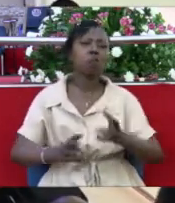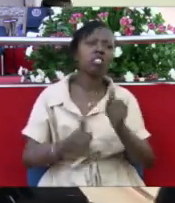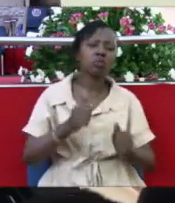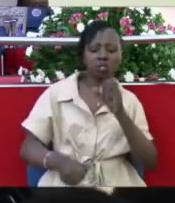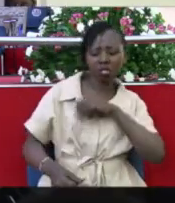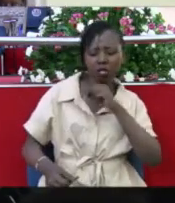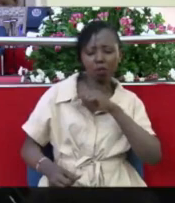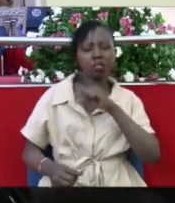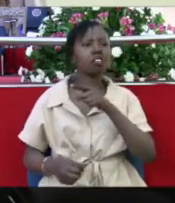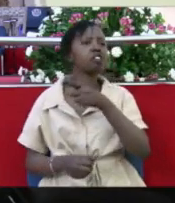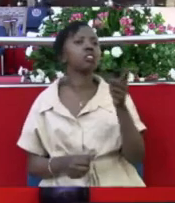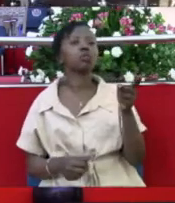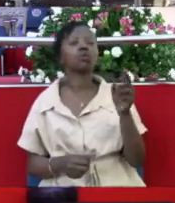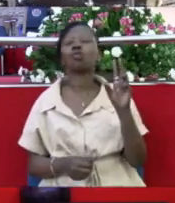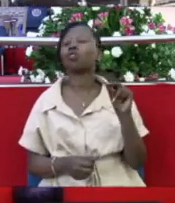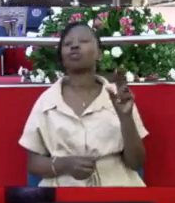And can I bring it to you today?